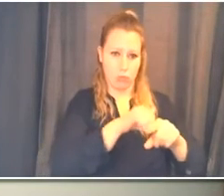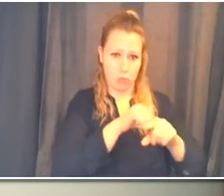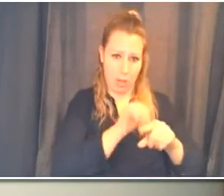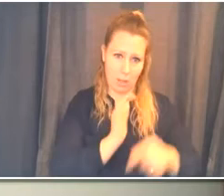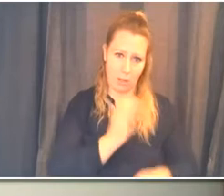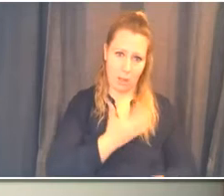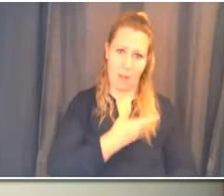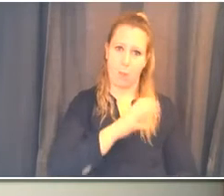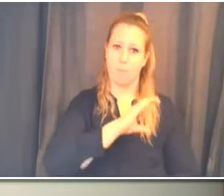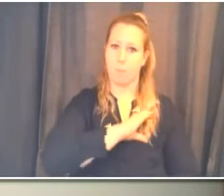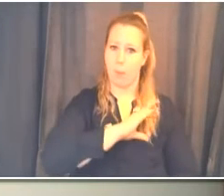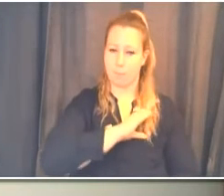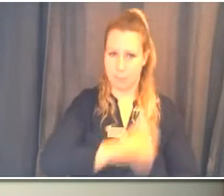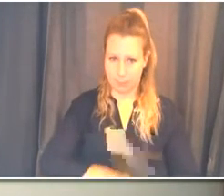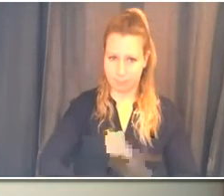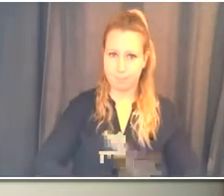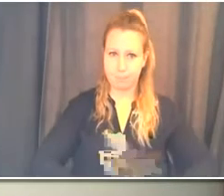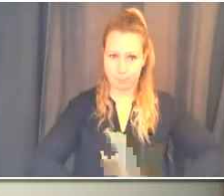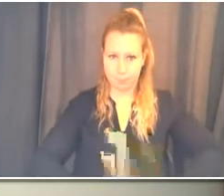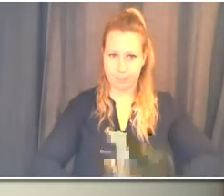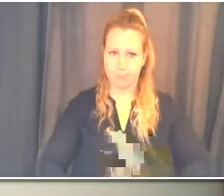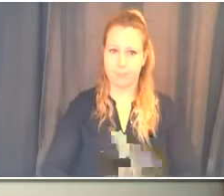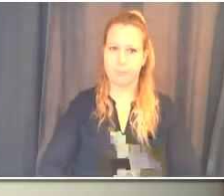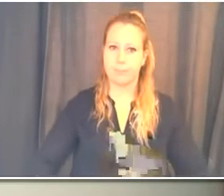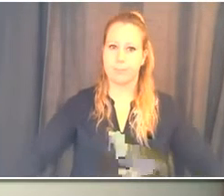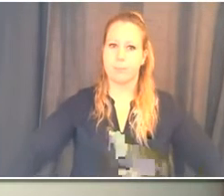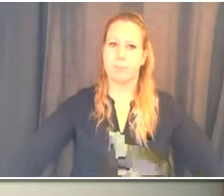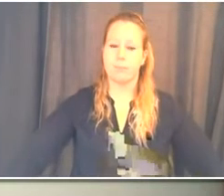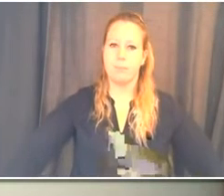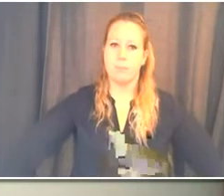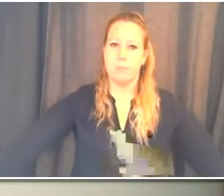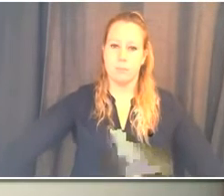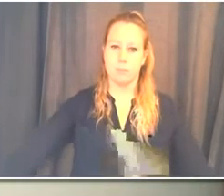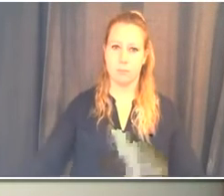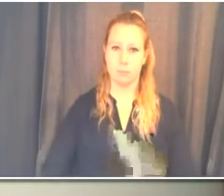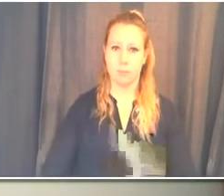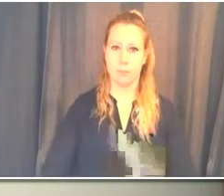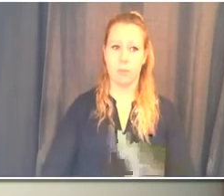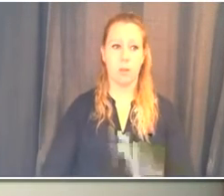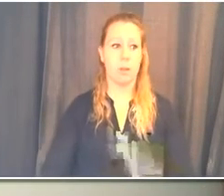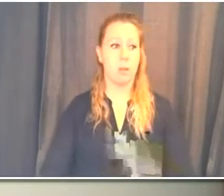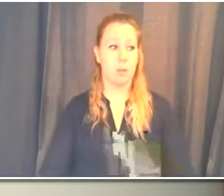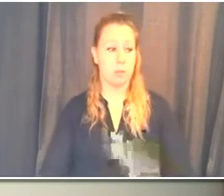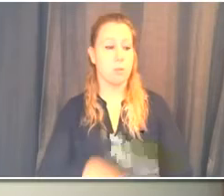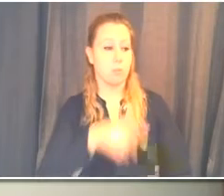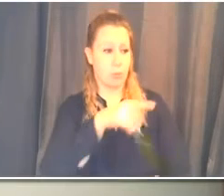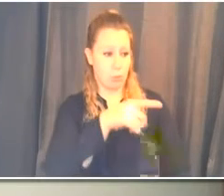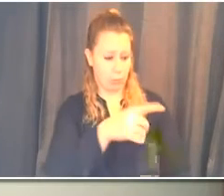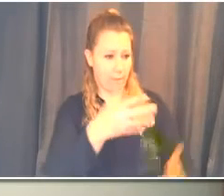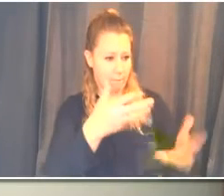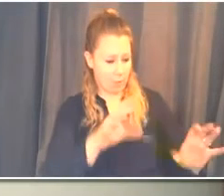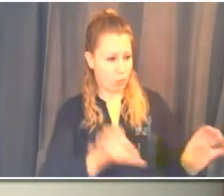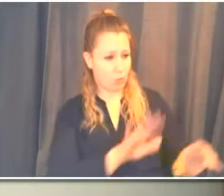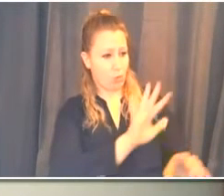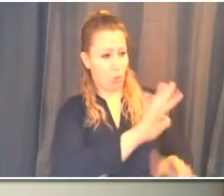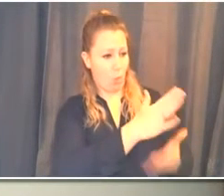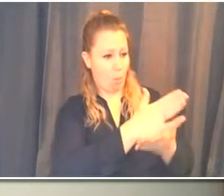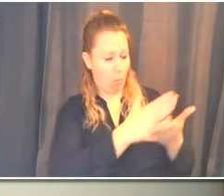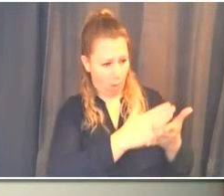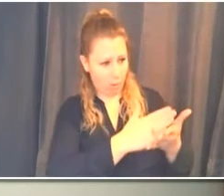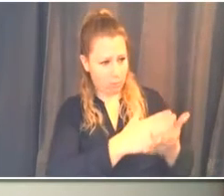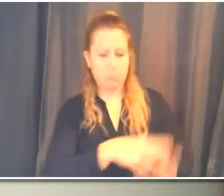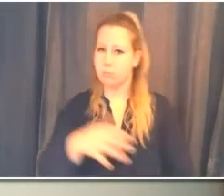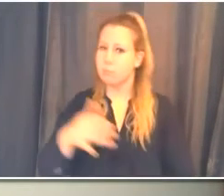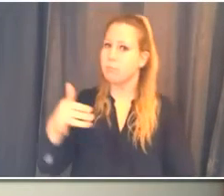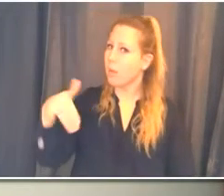I I I just want to make sure that we're not demanding of an agency something that they have no control